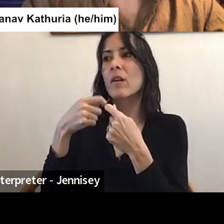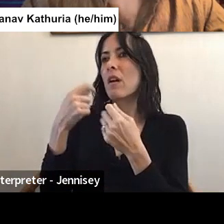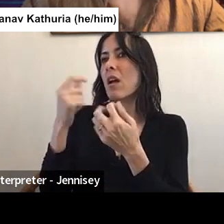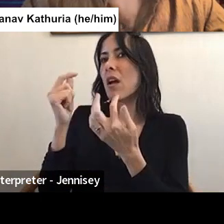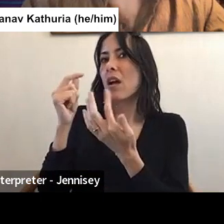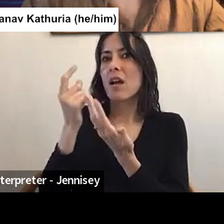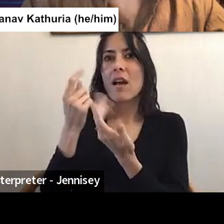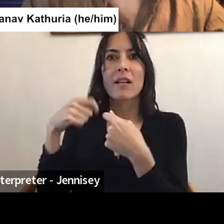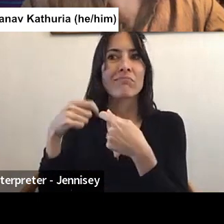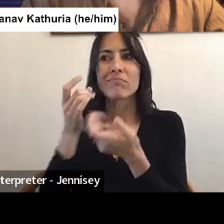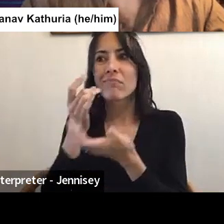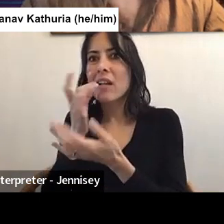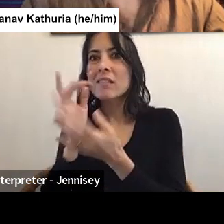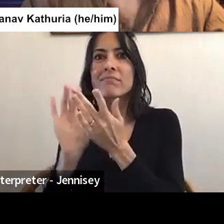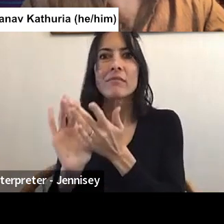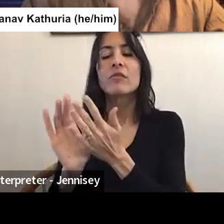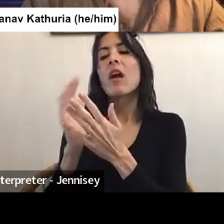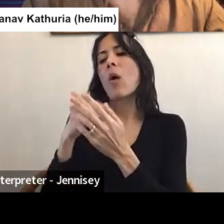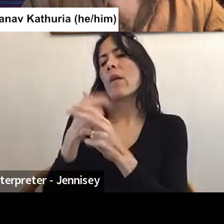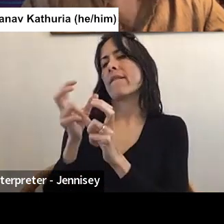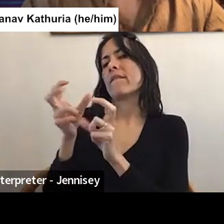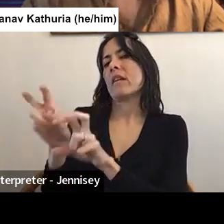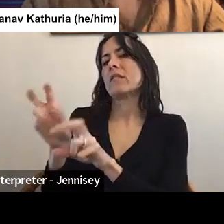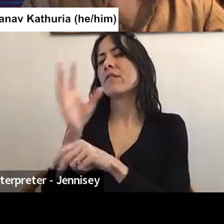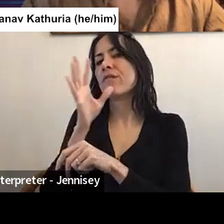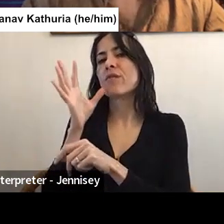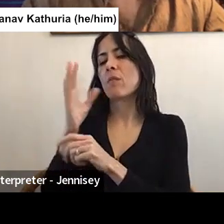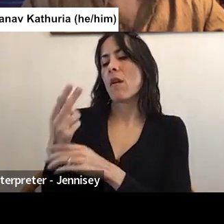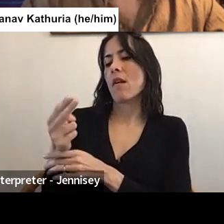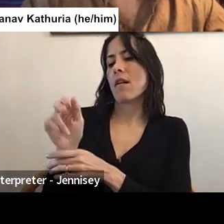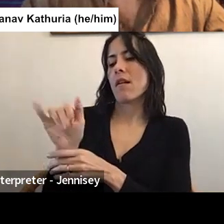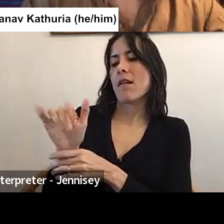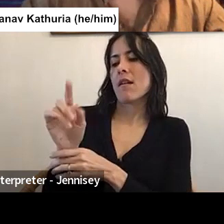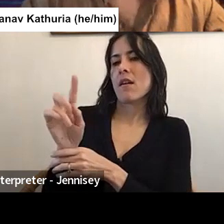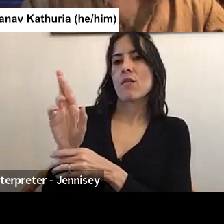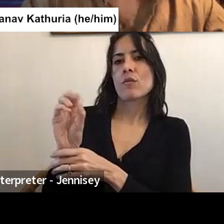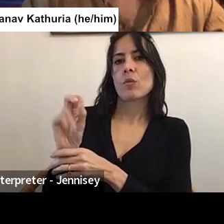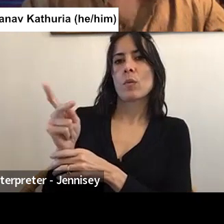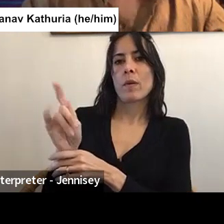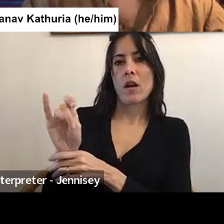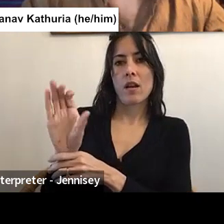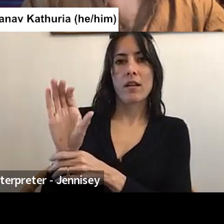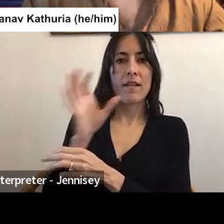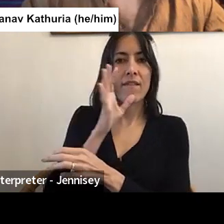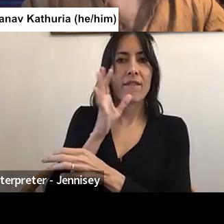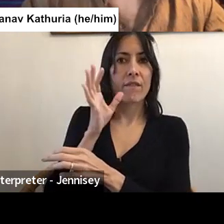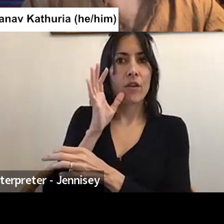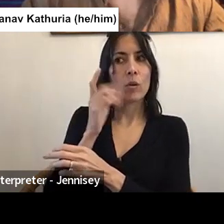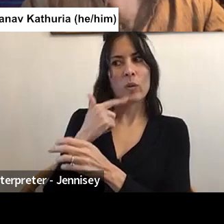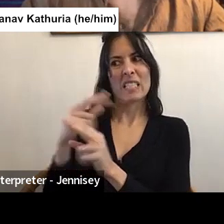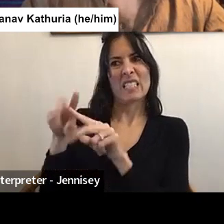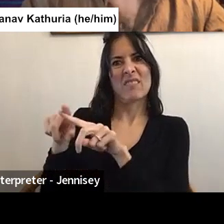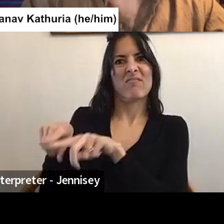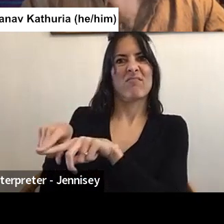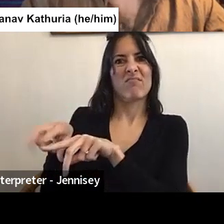farms. And so we're using these freight farms to grow food year round in communities that do not